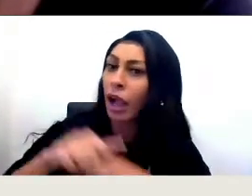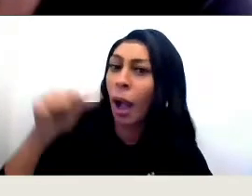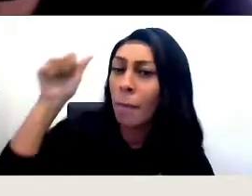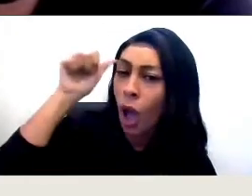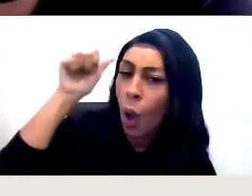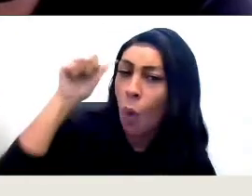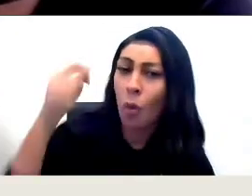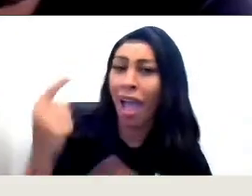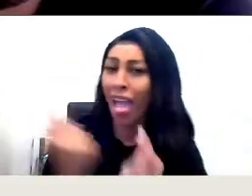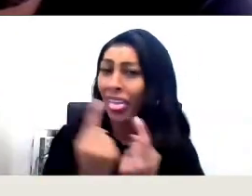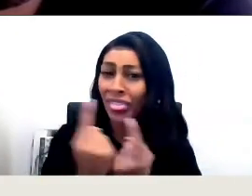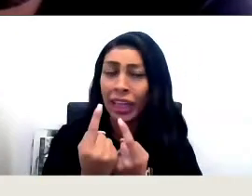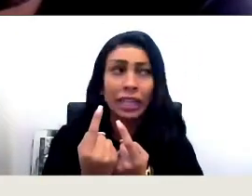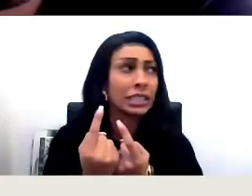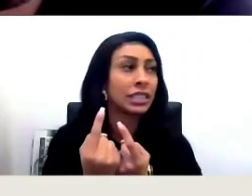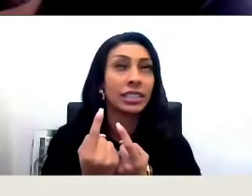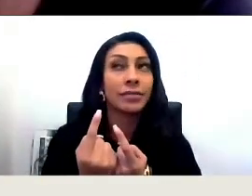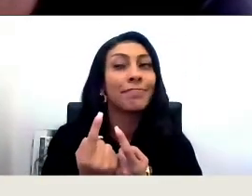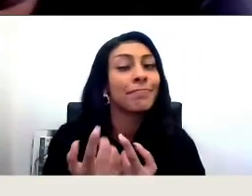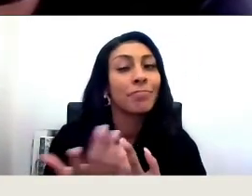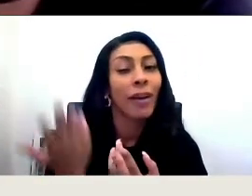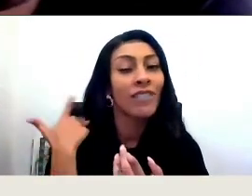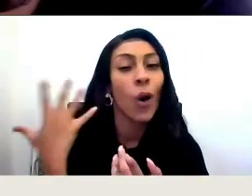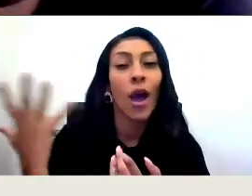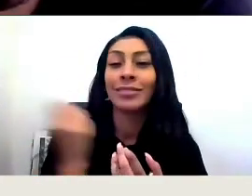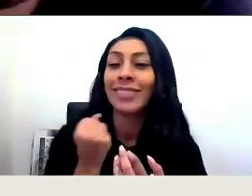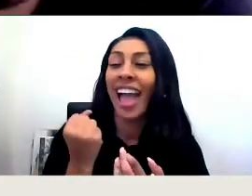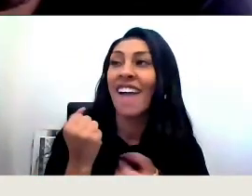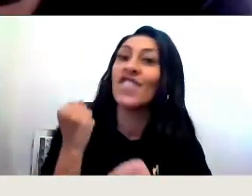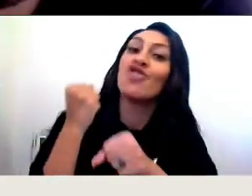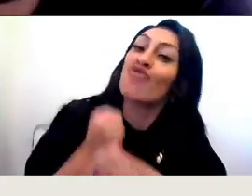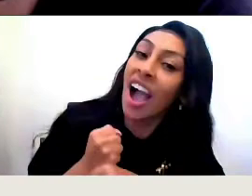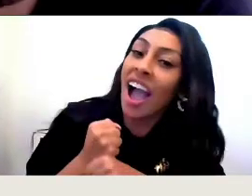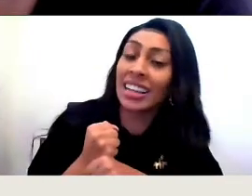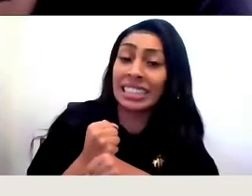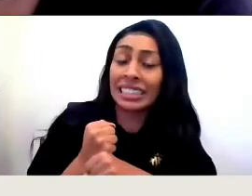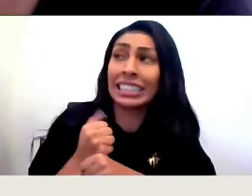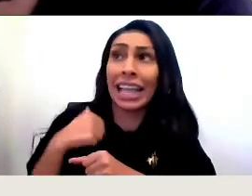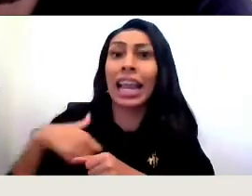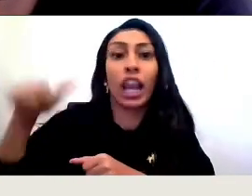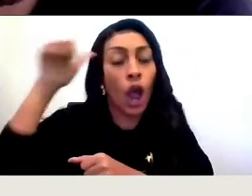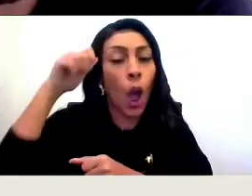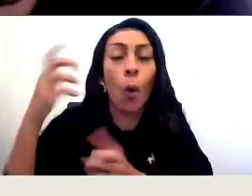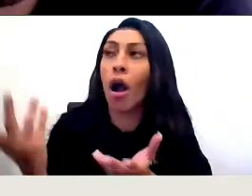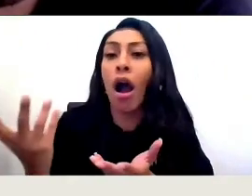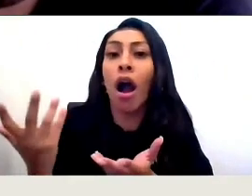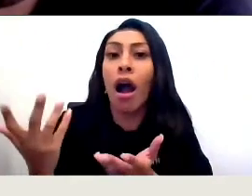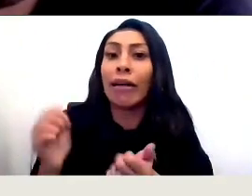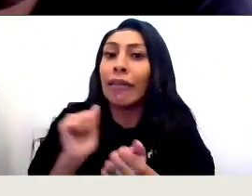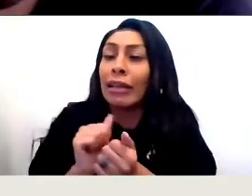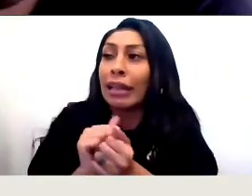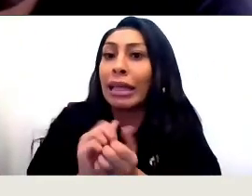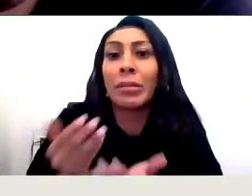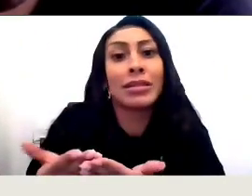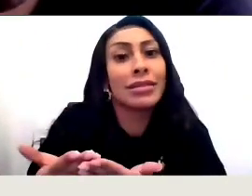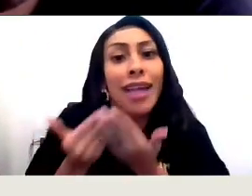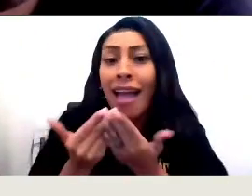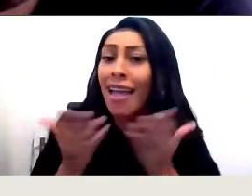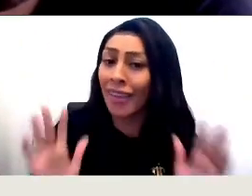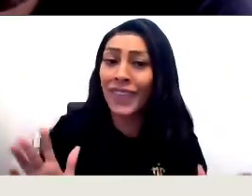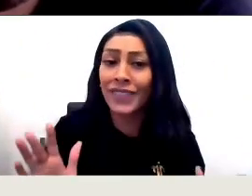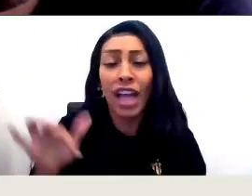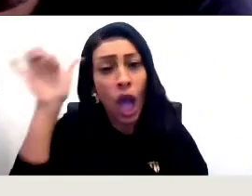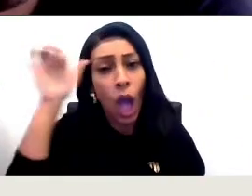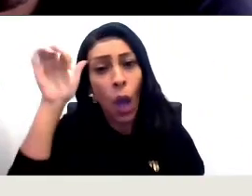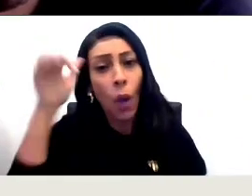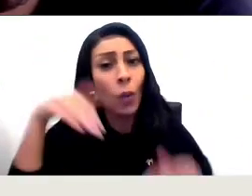we're becoming aware of things that we maybe taken for granted. We're becoming aware how precious these things are. Again, we're becoming aware of things in the